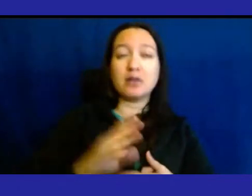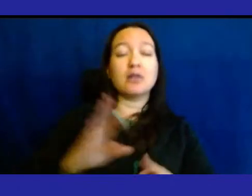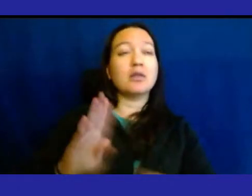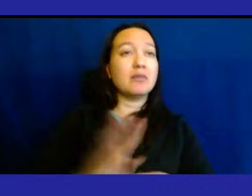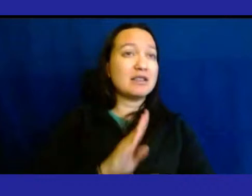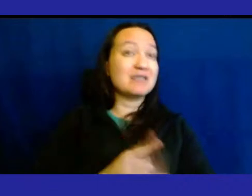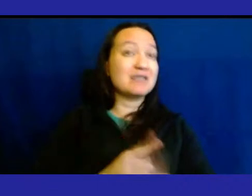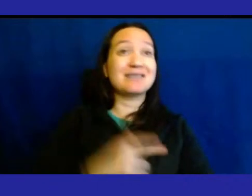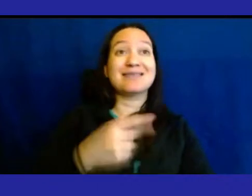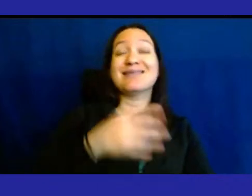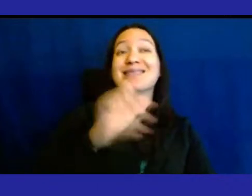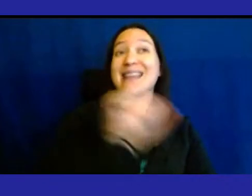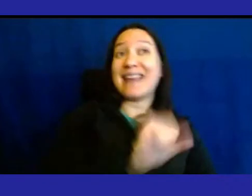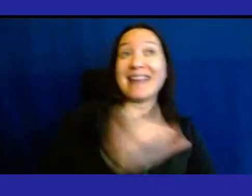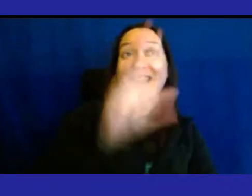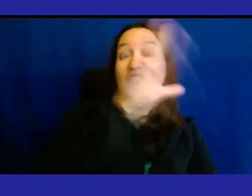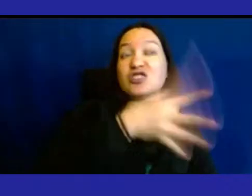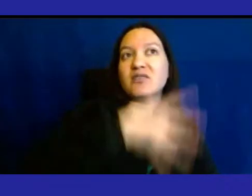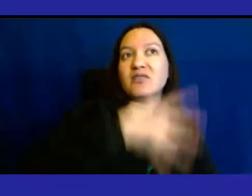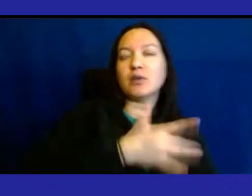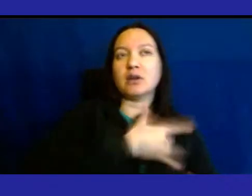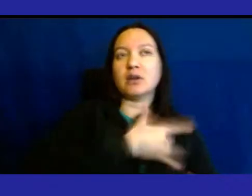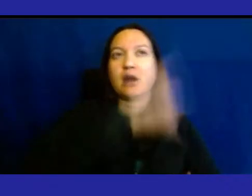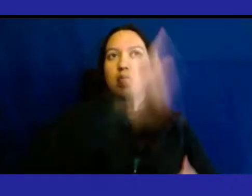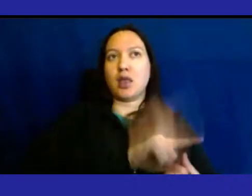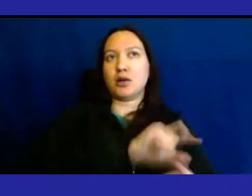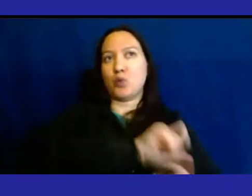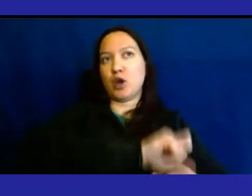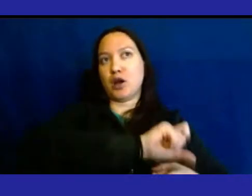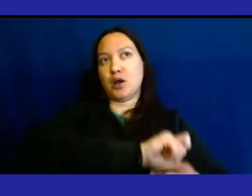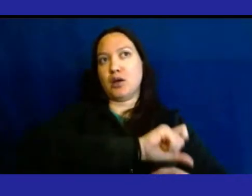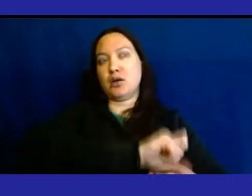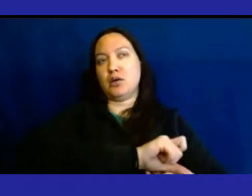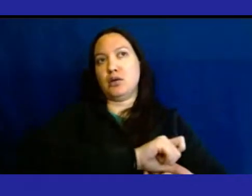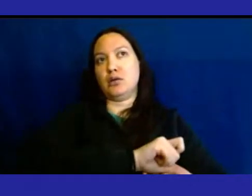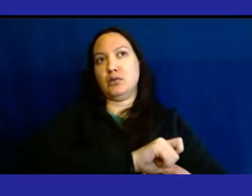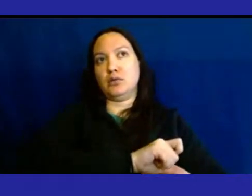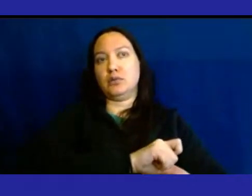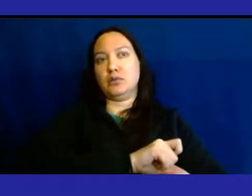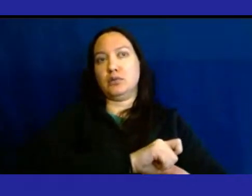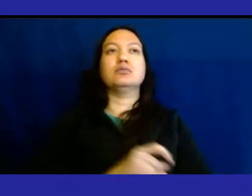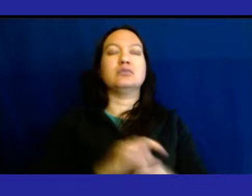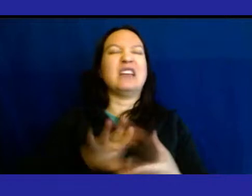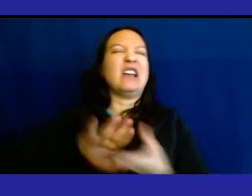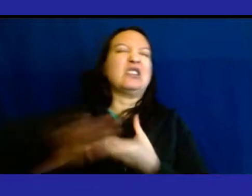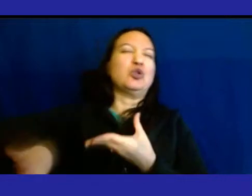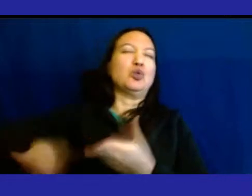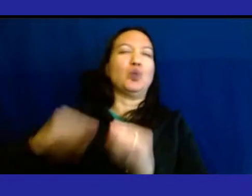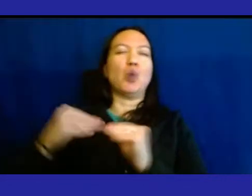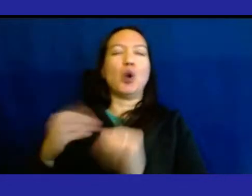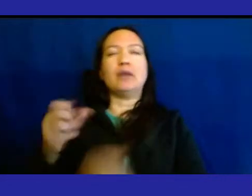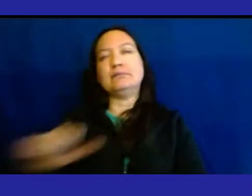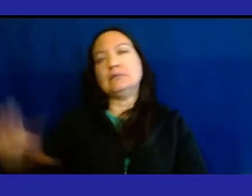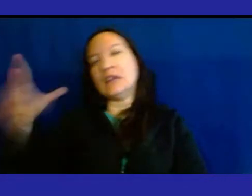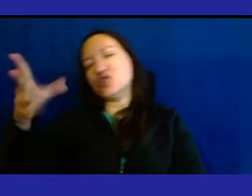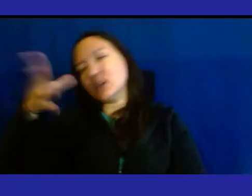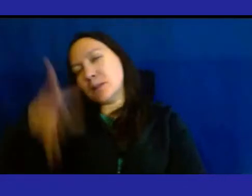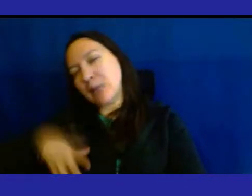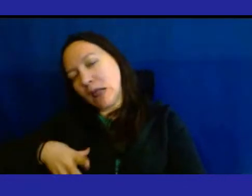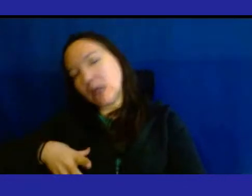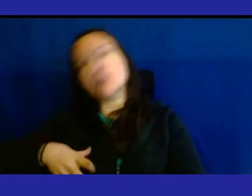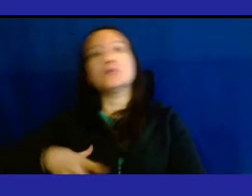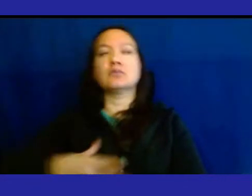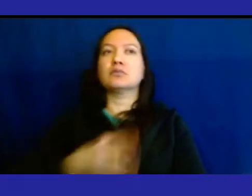businesses get less work. So it's skews more Asian male or women-owned businesses, and we've done rather well on